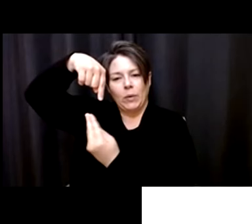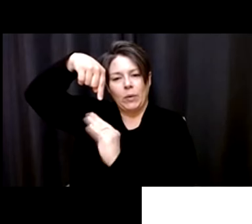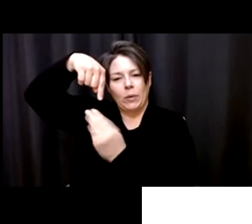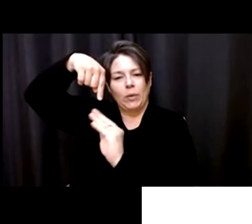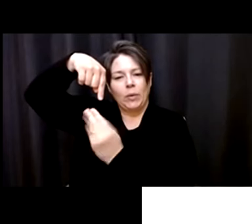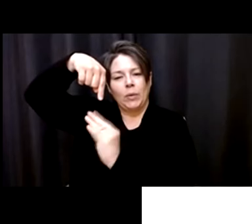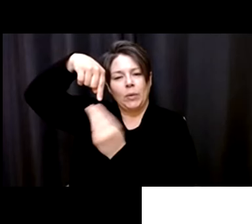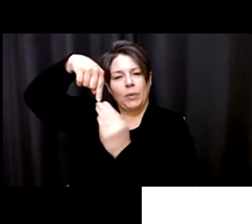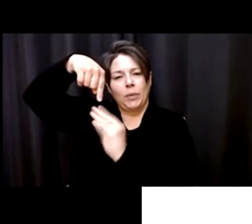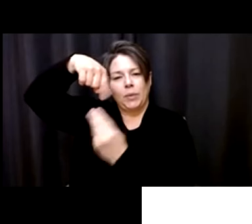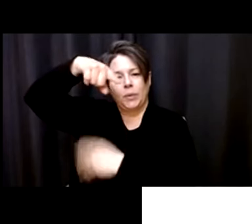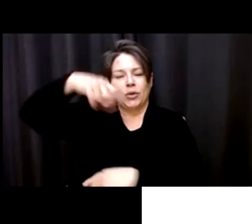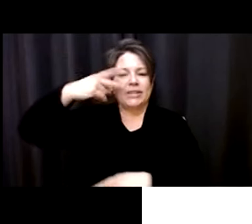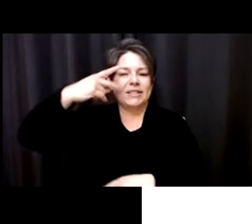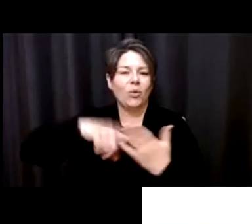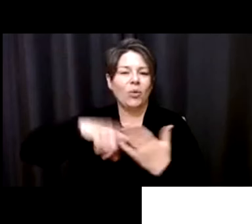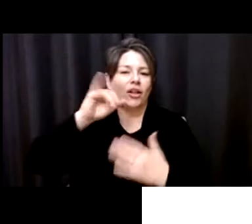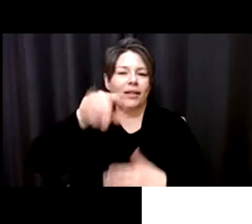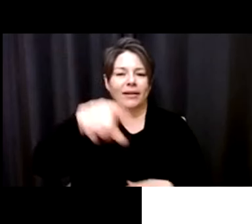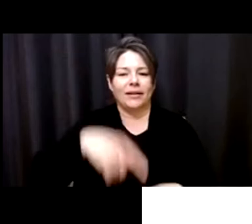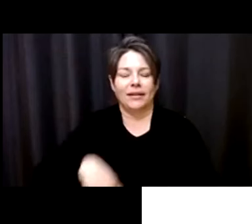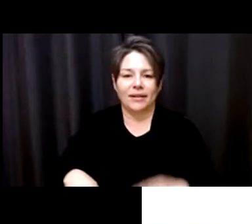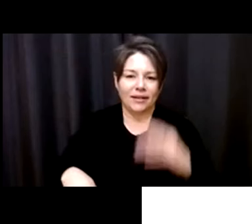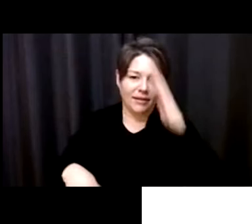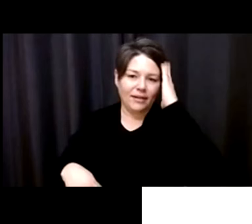timing. So now you can all see what it looks like, because